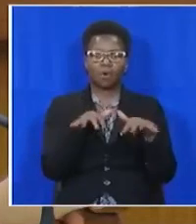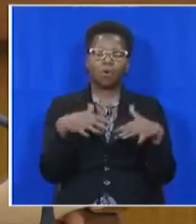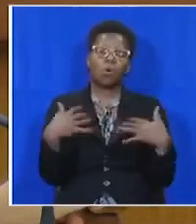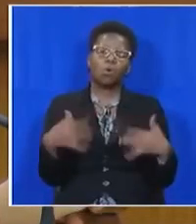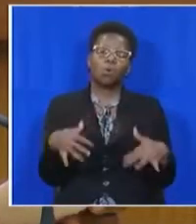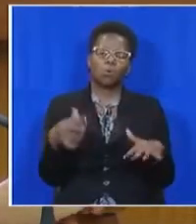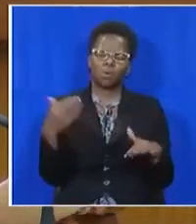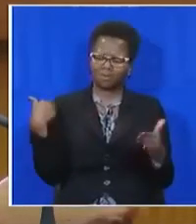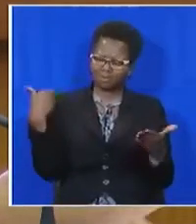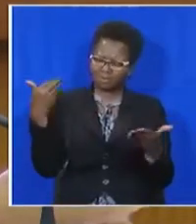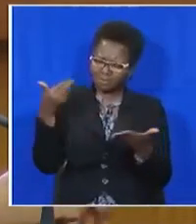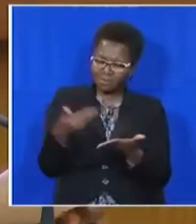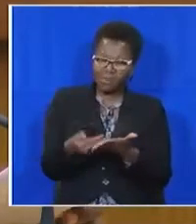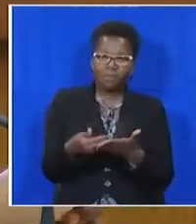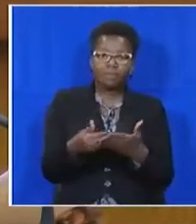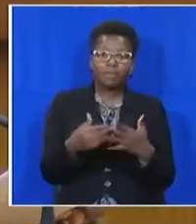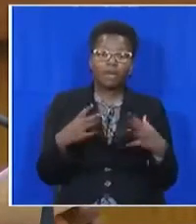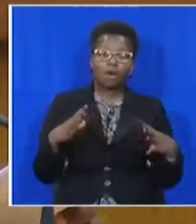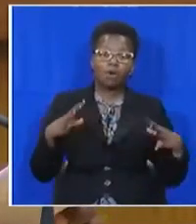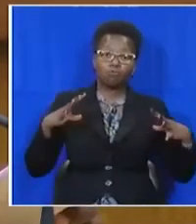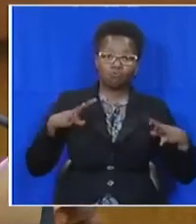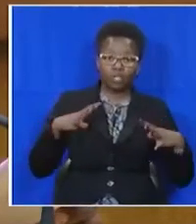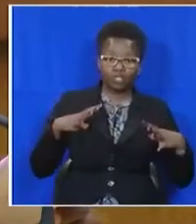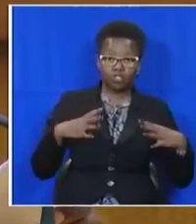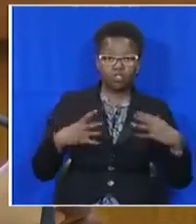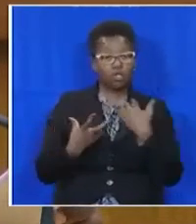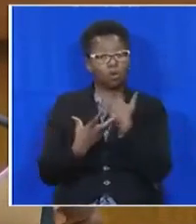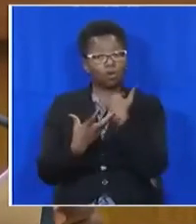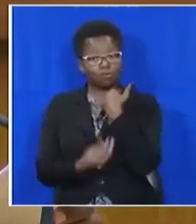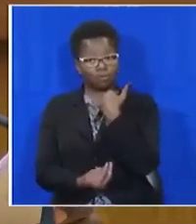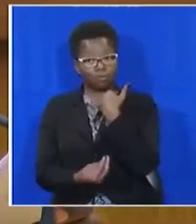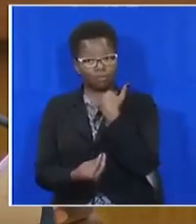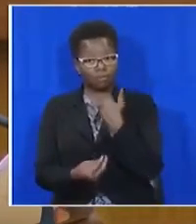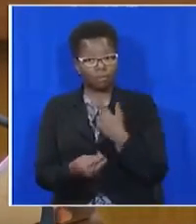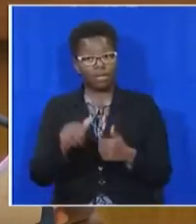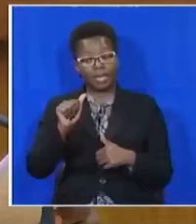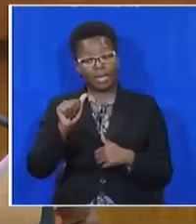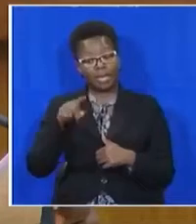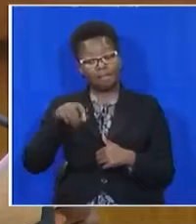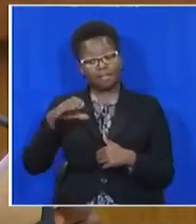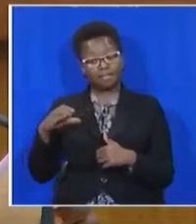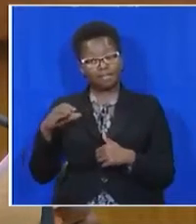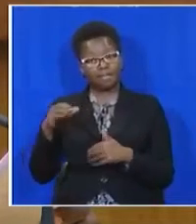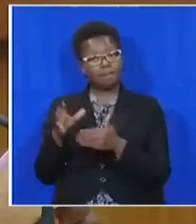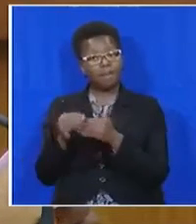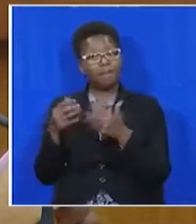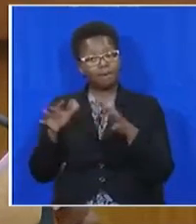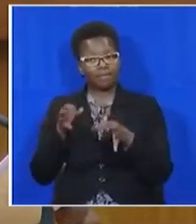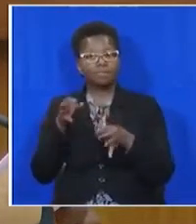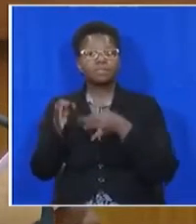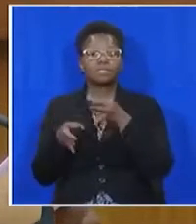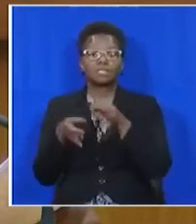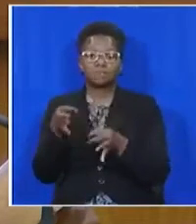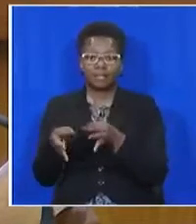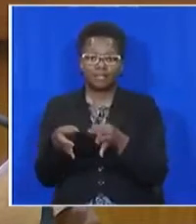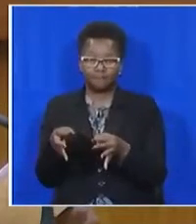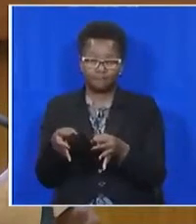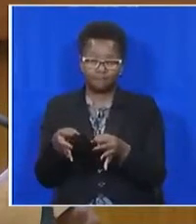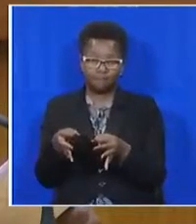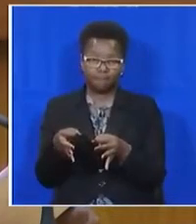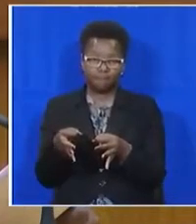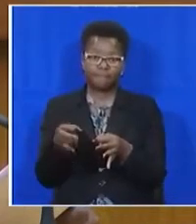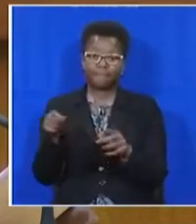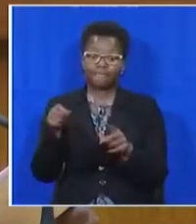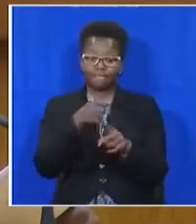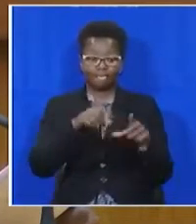of haves and have-nots. The commissar from the APC alluded to this point. These are antagonistic